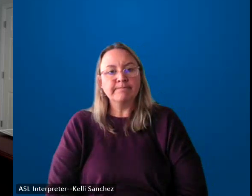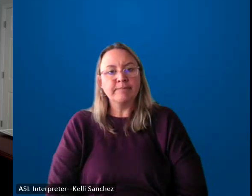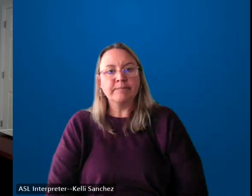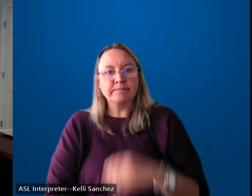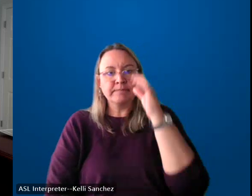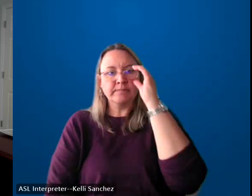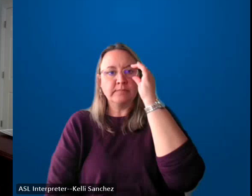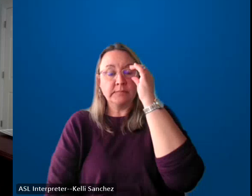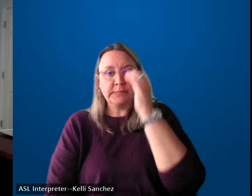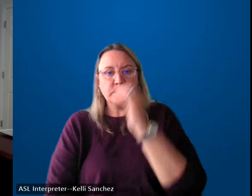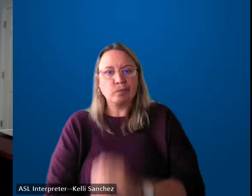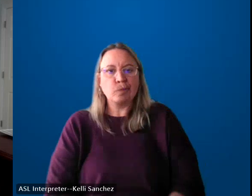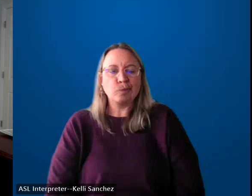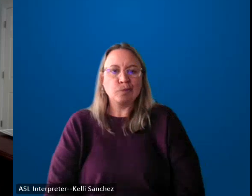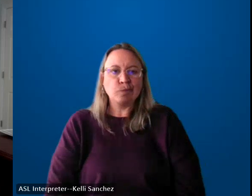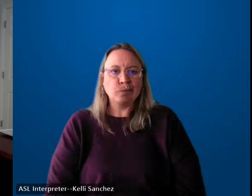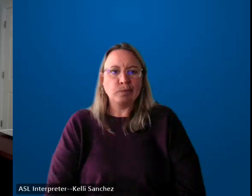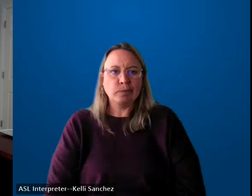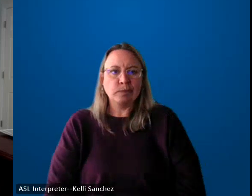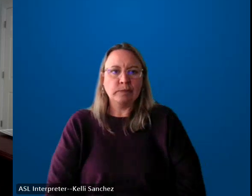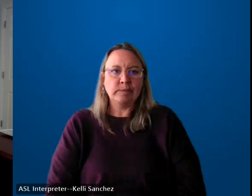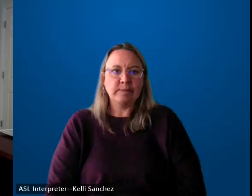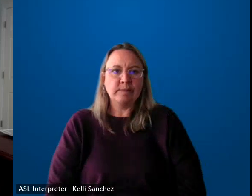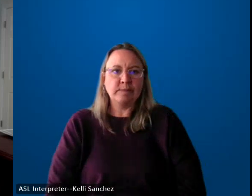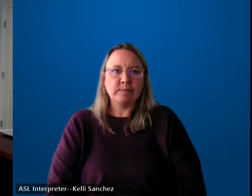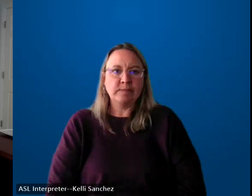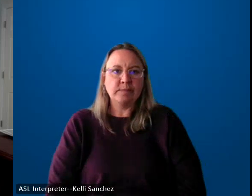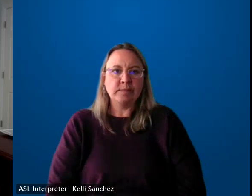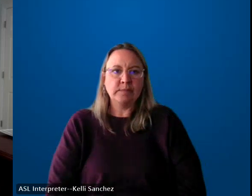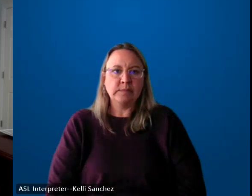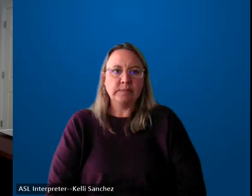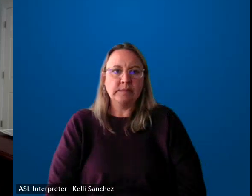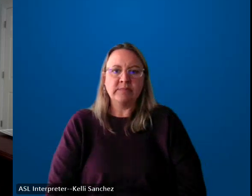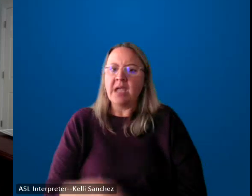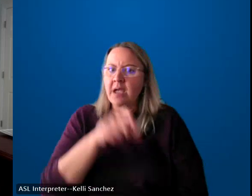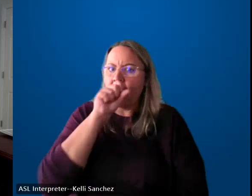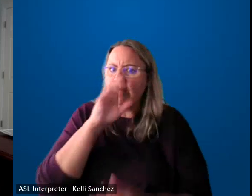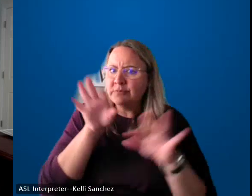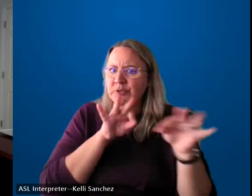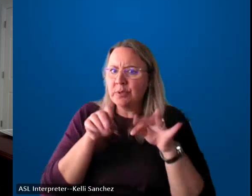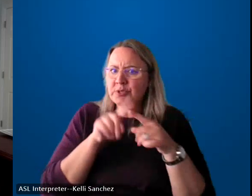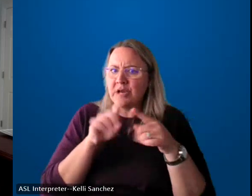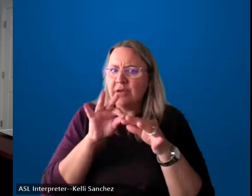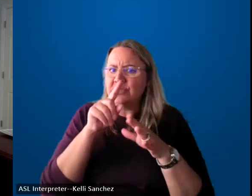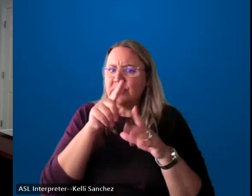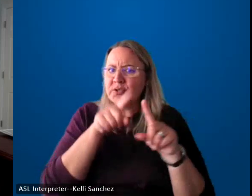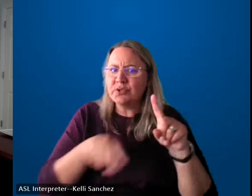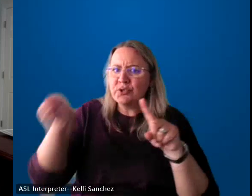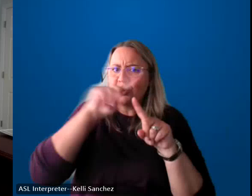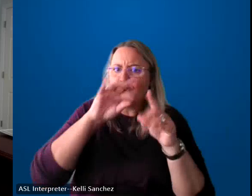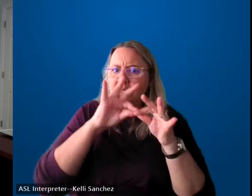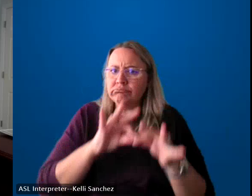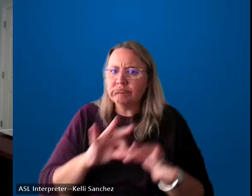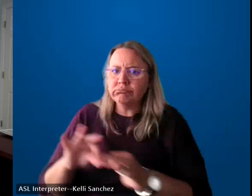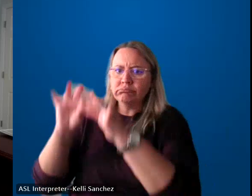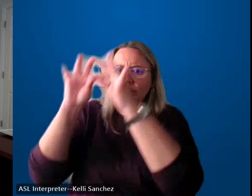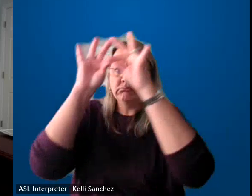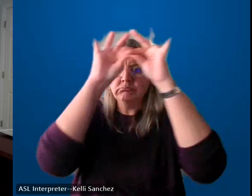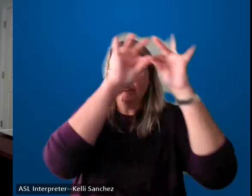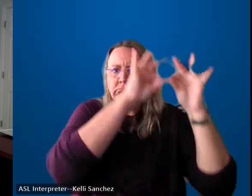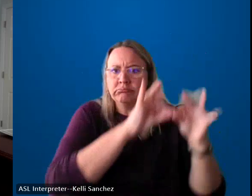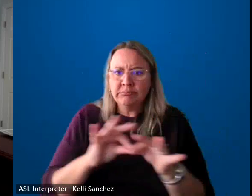So yeah, and you're absolutely right there. I love the description of the circle, and that is really that's how we get